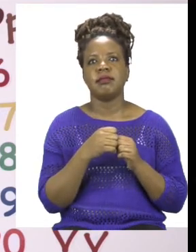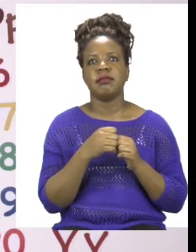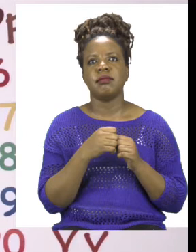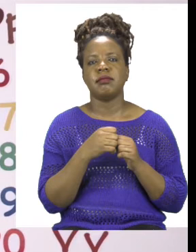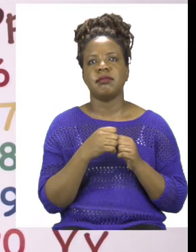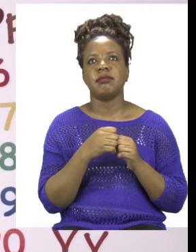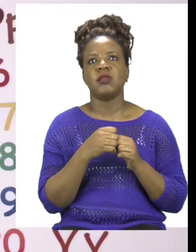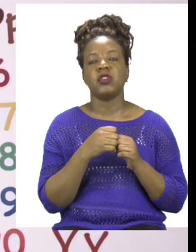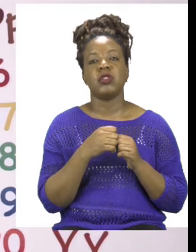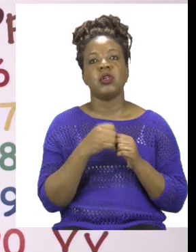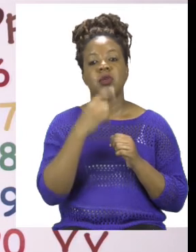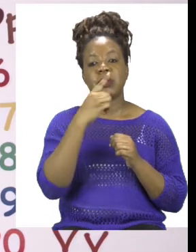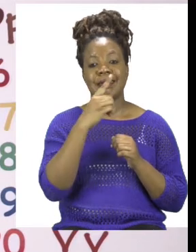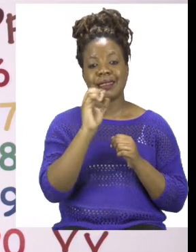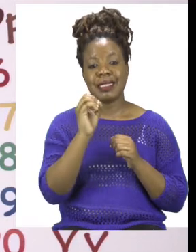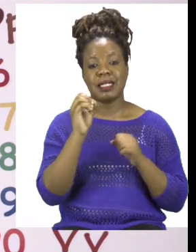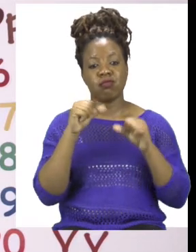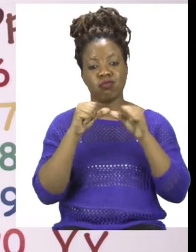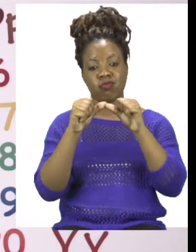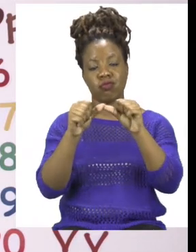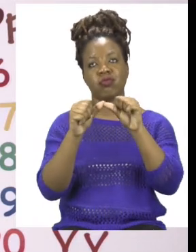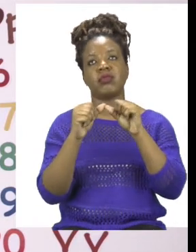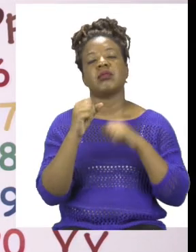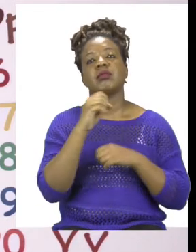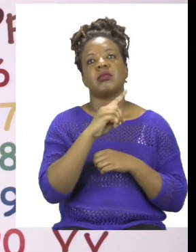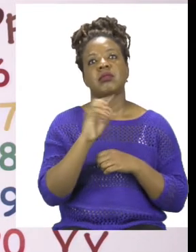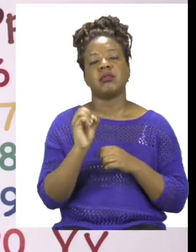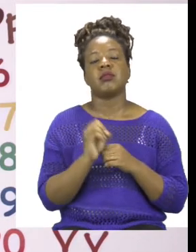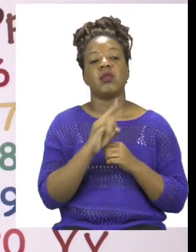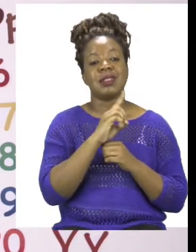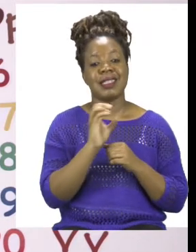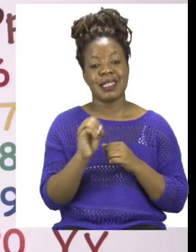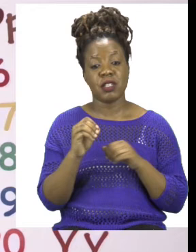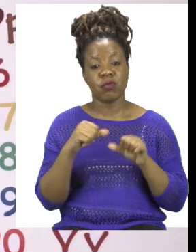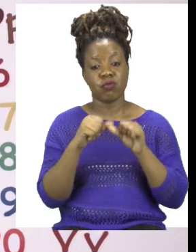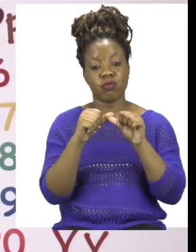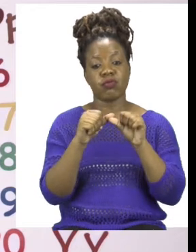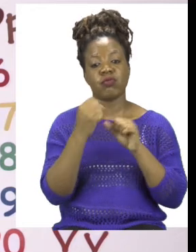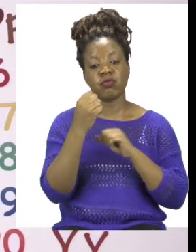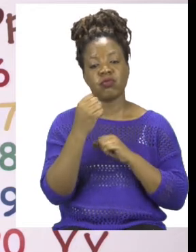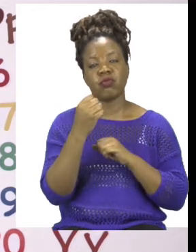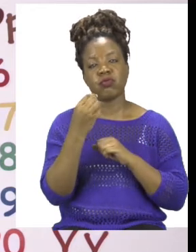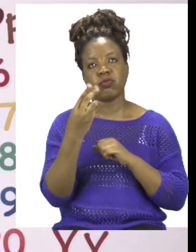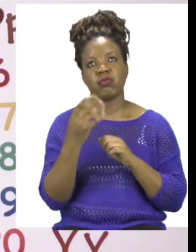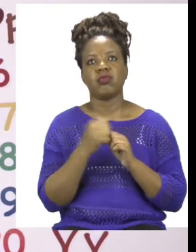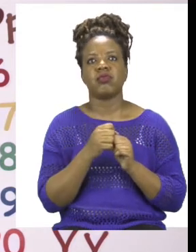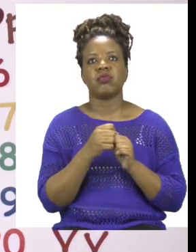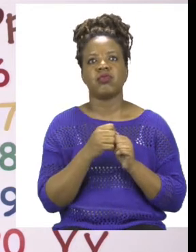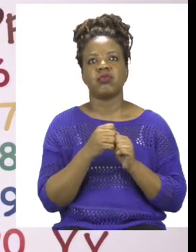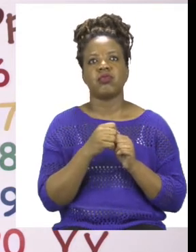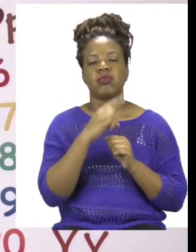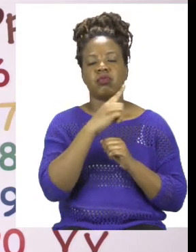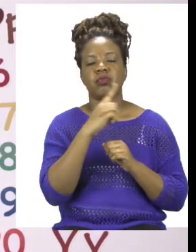7, 8. And then I will add them to our 10. 10 is already there, so we